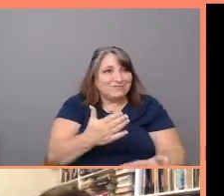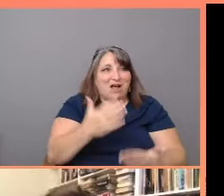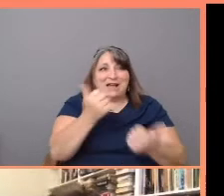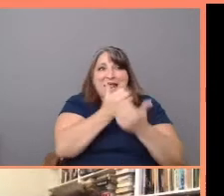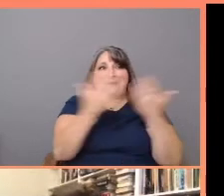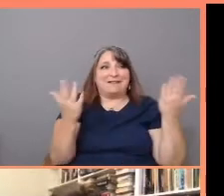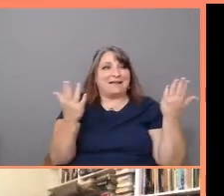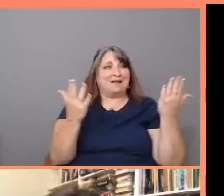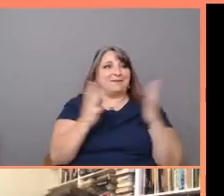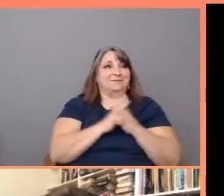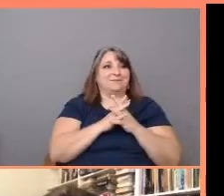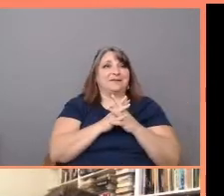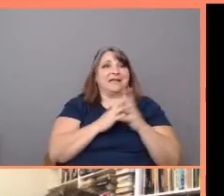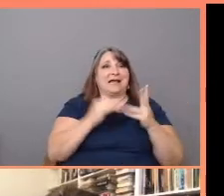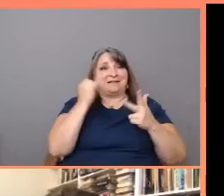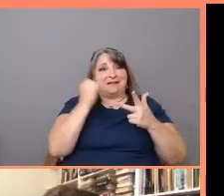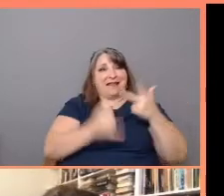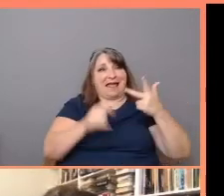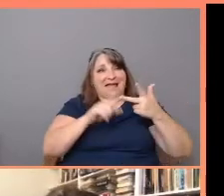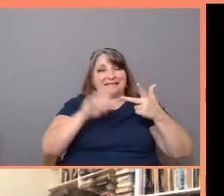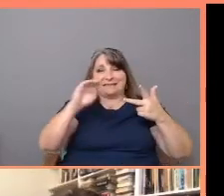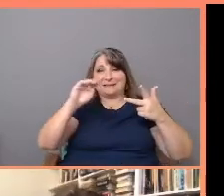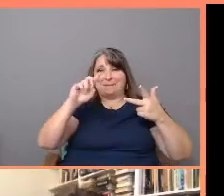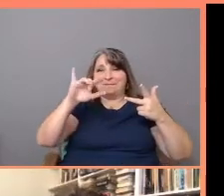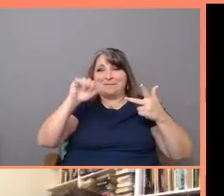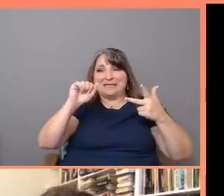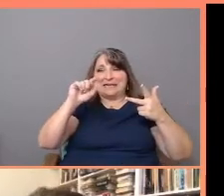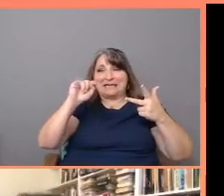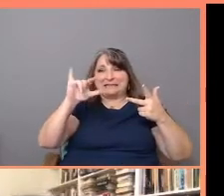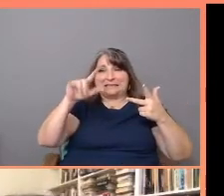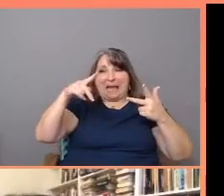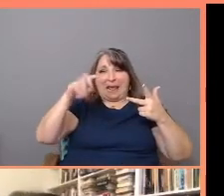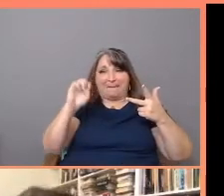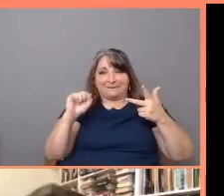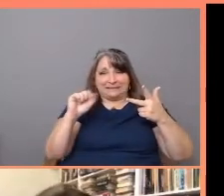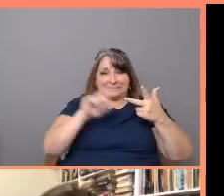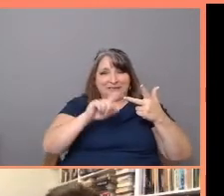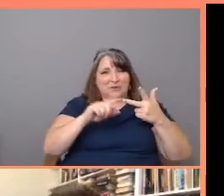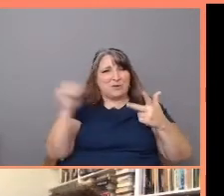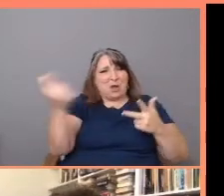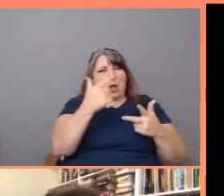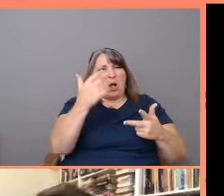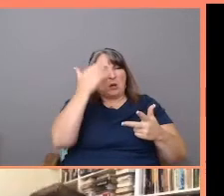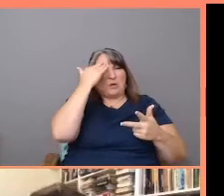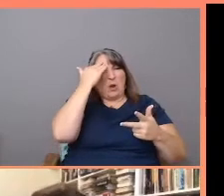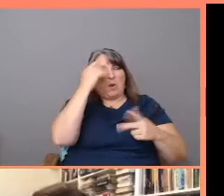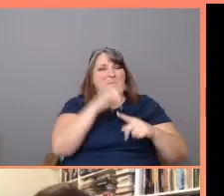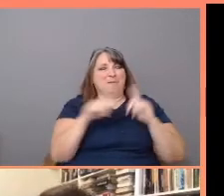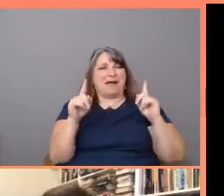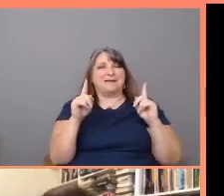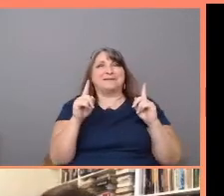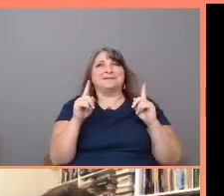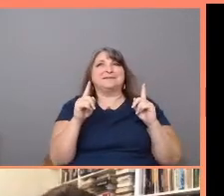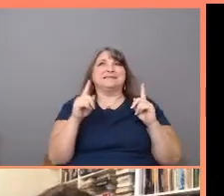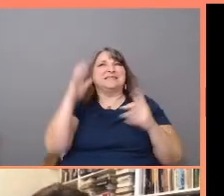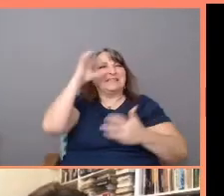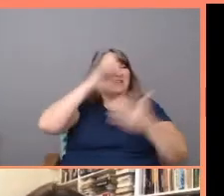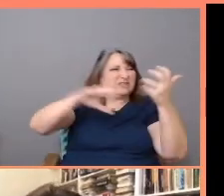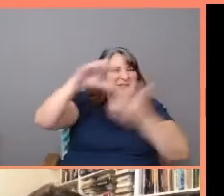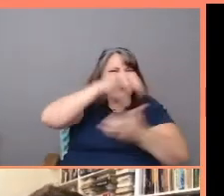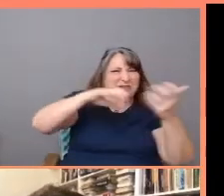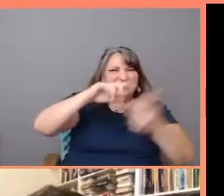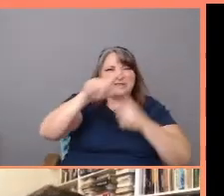last dimension is media types, which, we all seem to know, but there's always confusion when we're talking